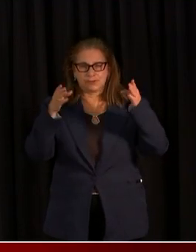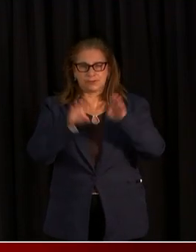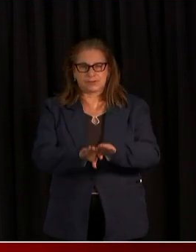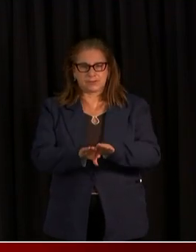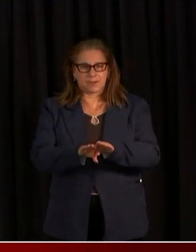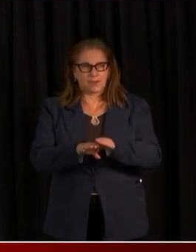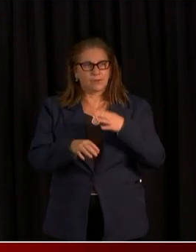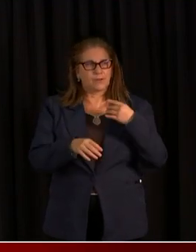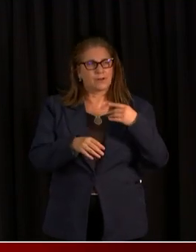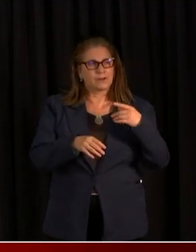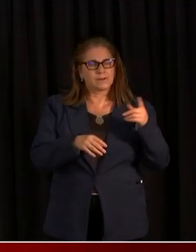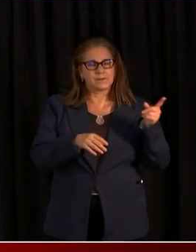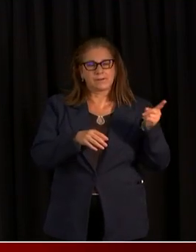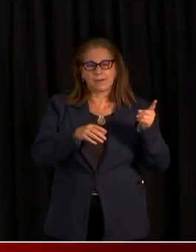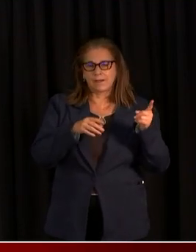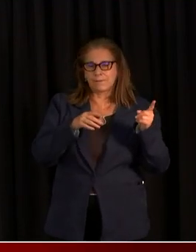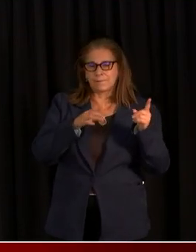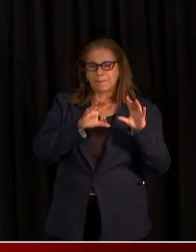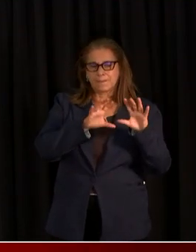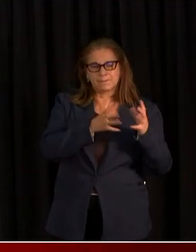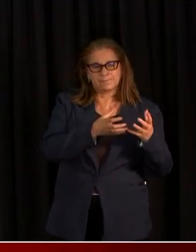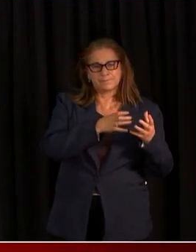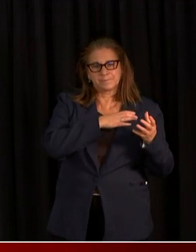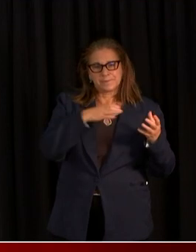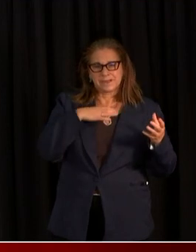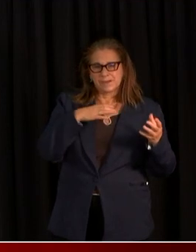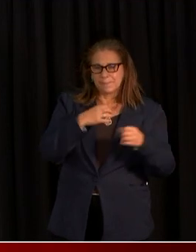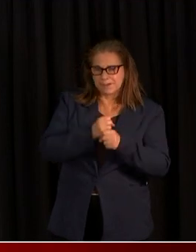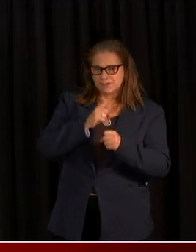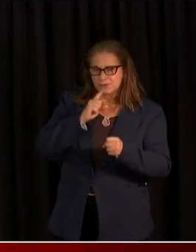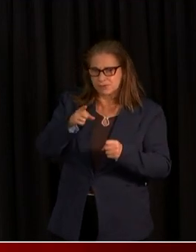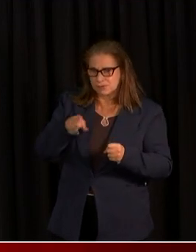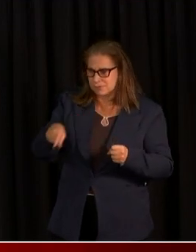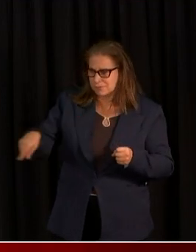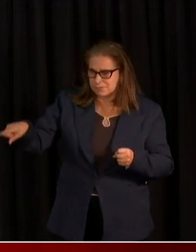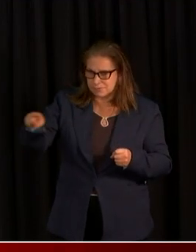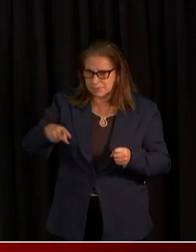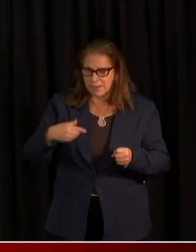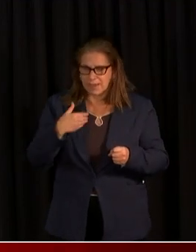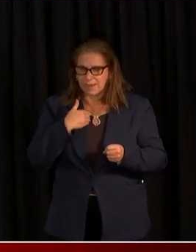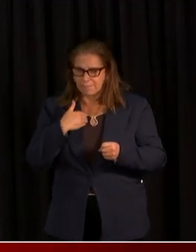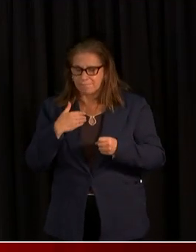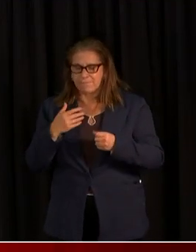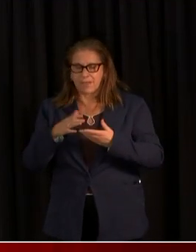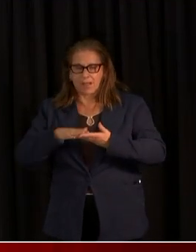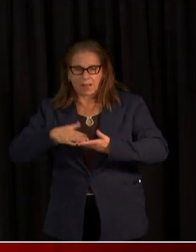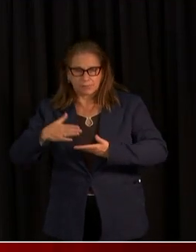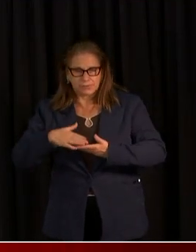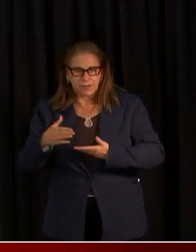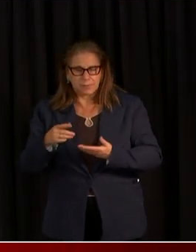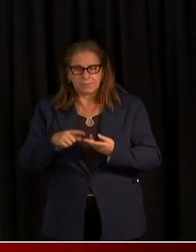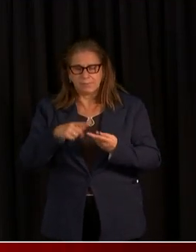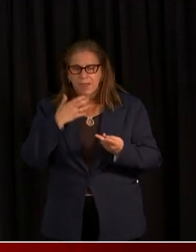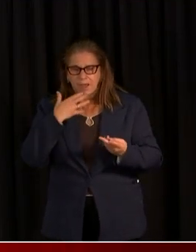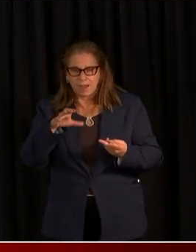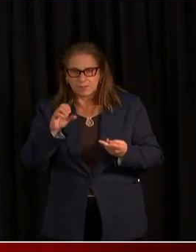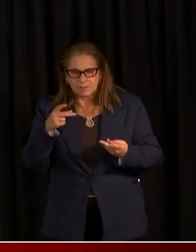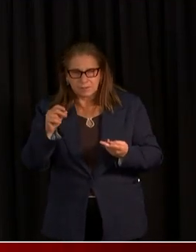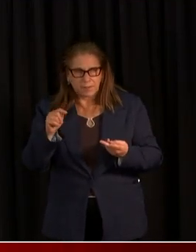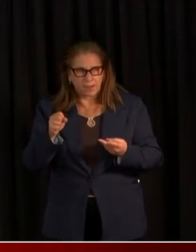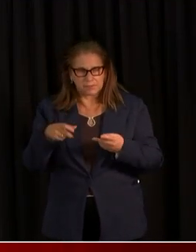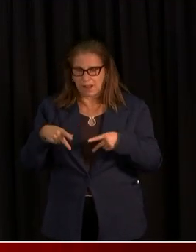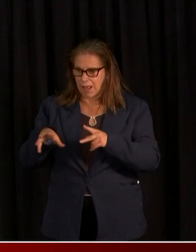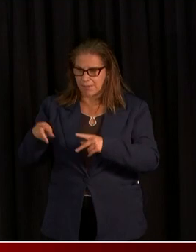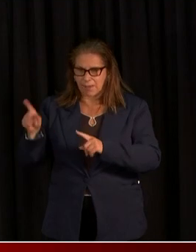making sure that we were not only providing our students with devices, but with hotspots that will allow them